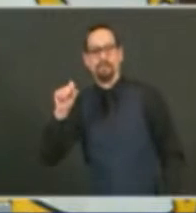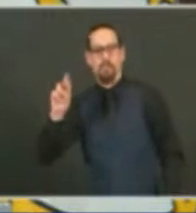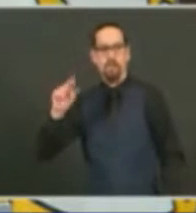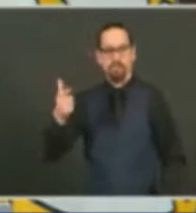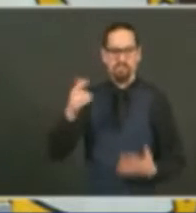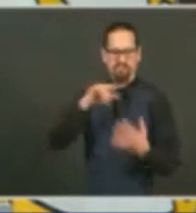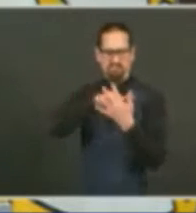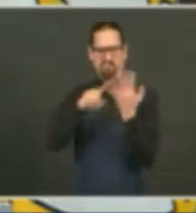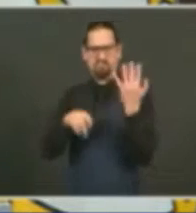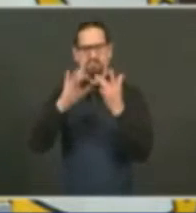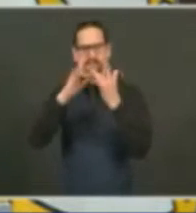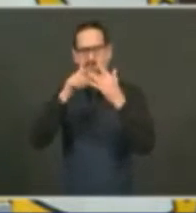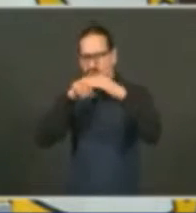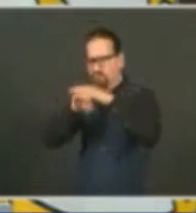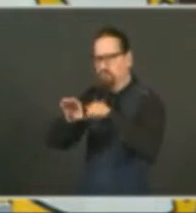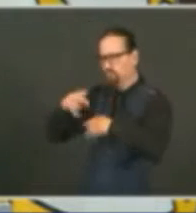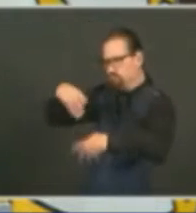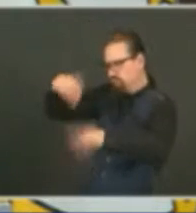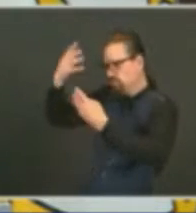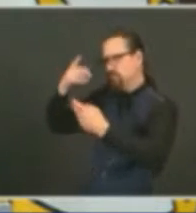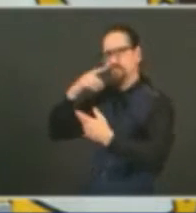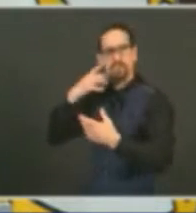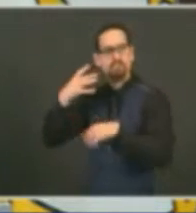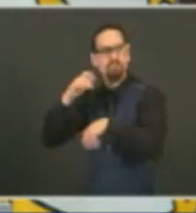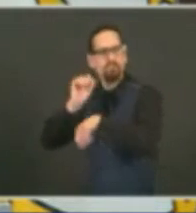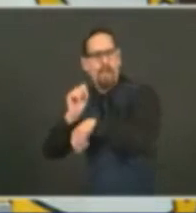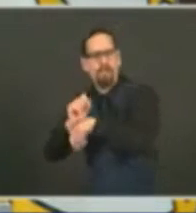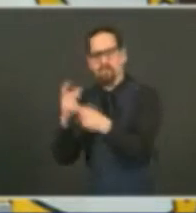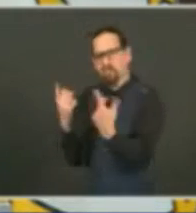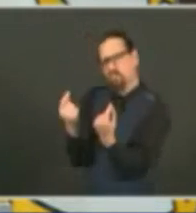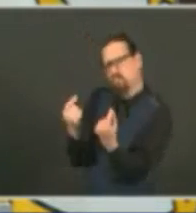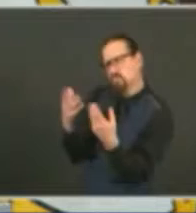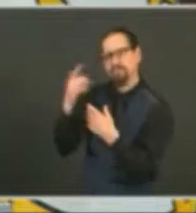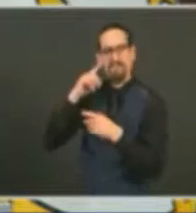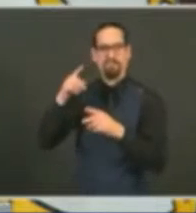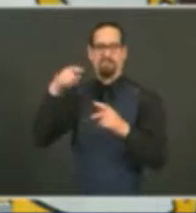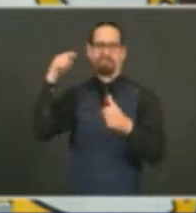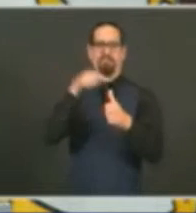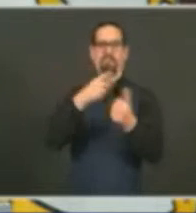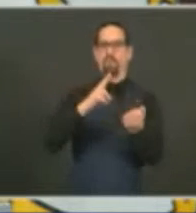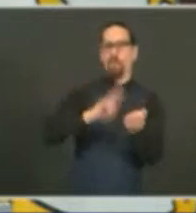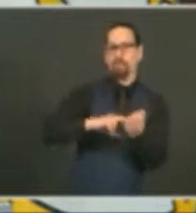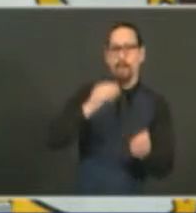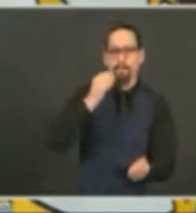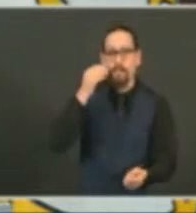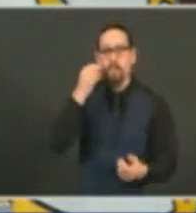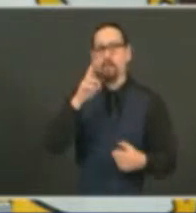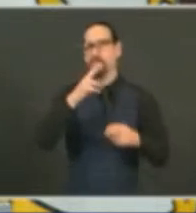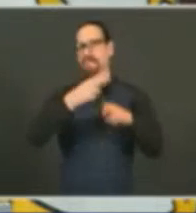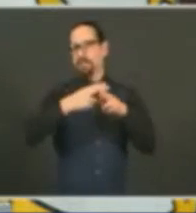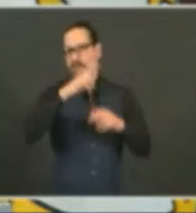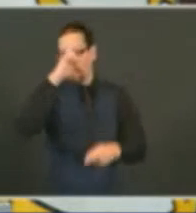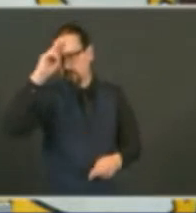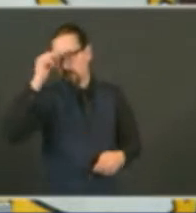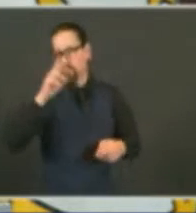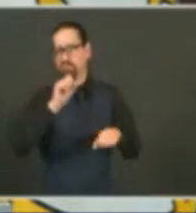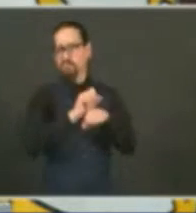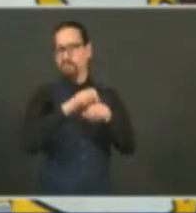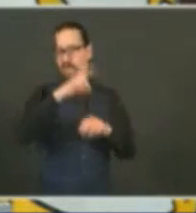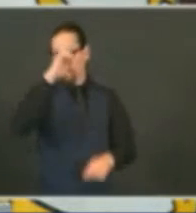the past, when I have put out the call for substitute teachers or contact